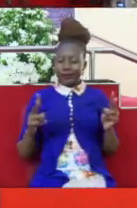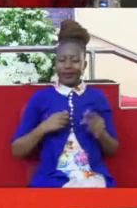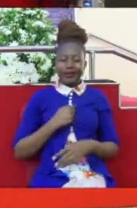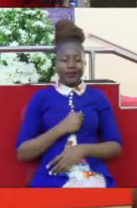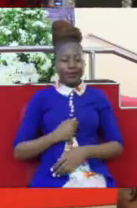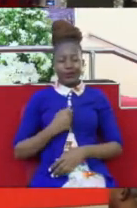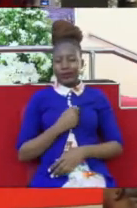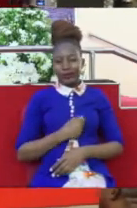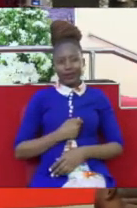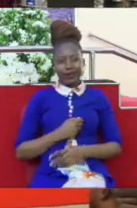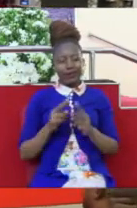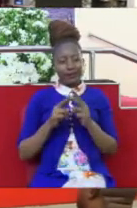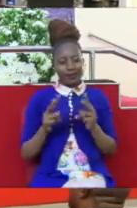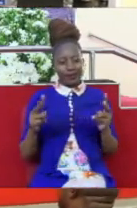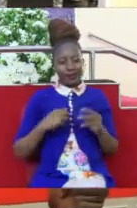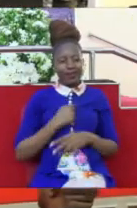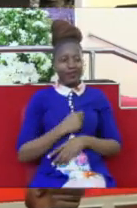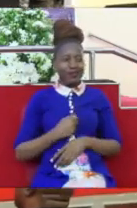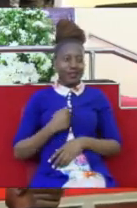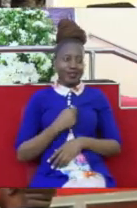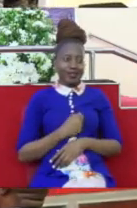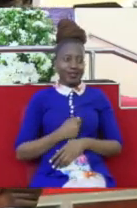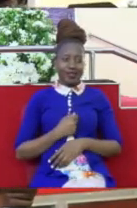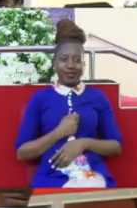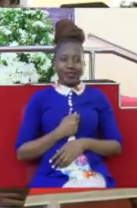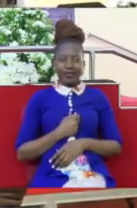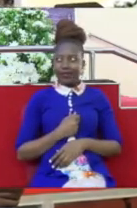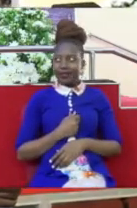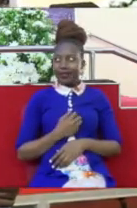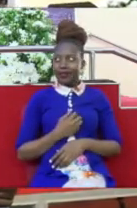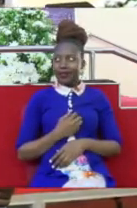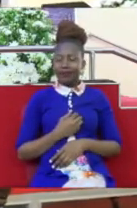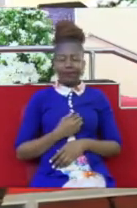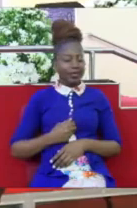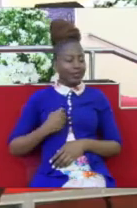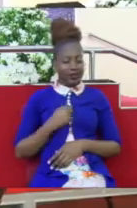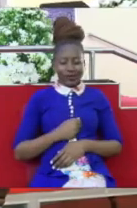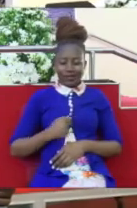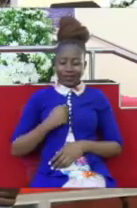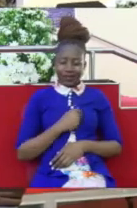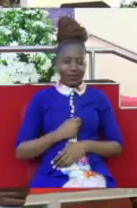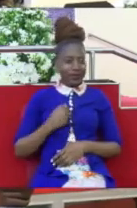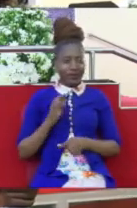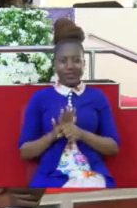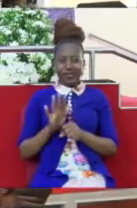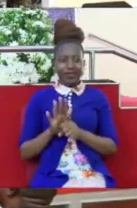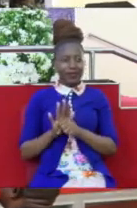sorry, sana. Well, it could even be poli, poli, poli, poli, poli sana.